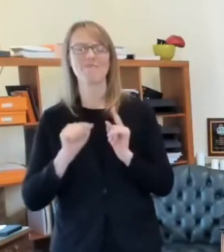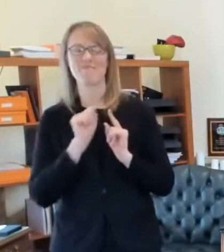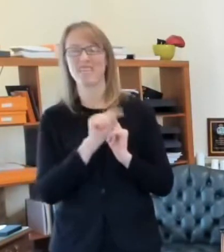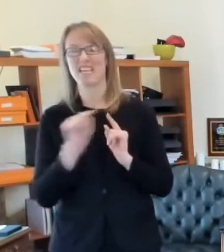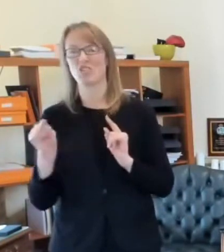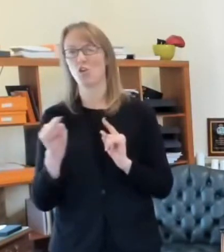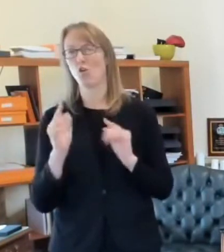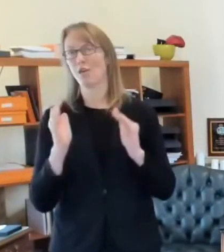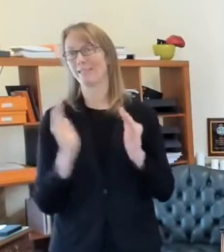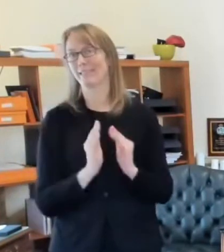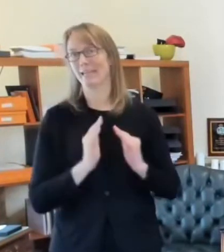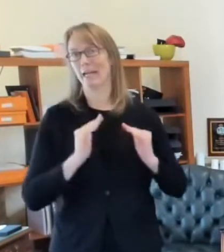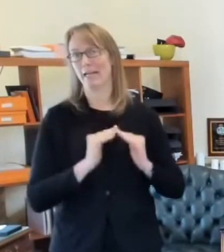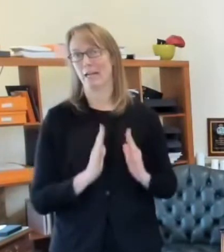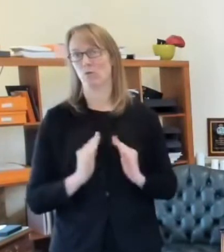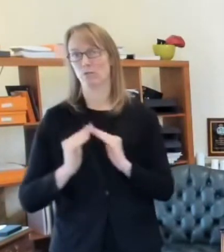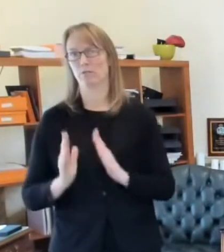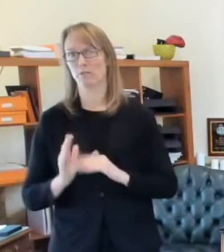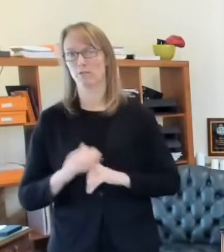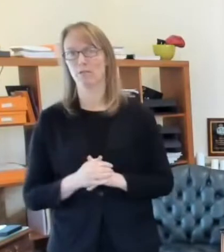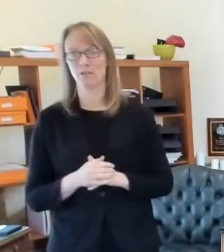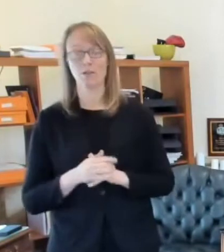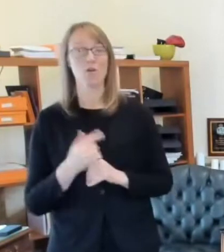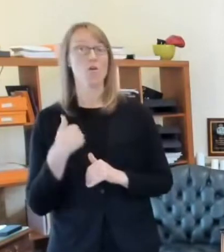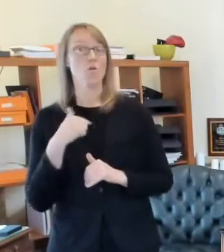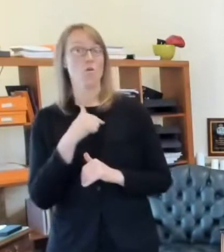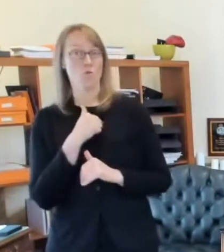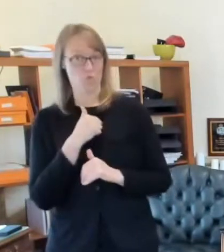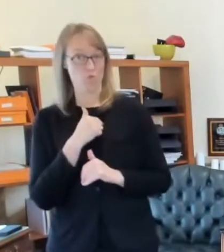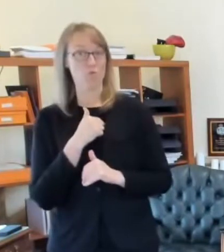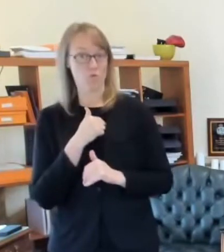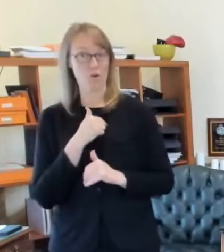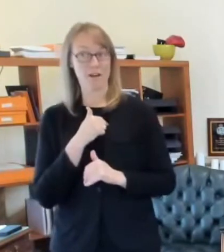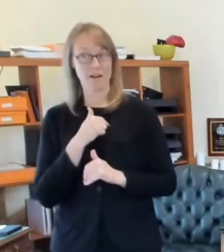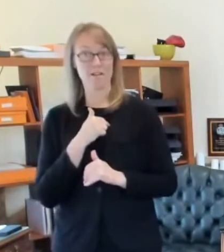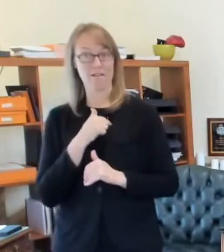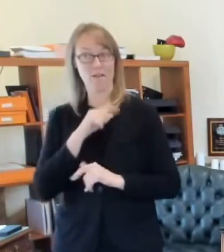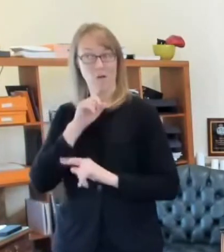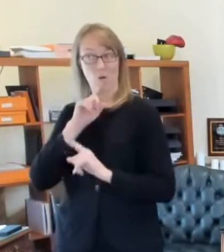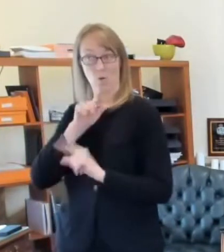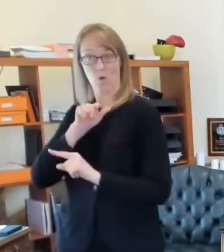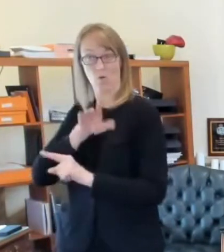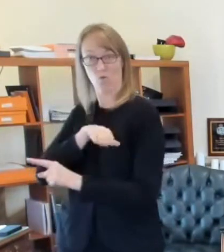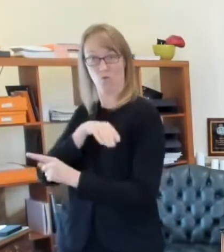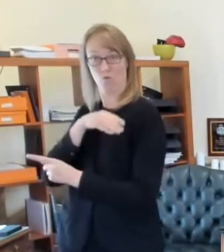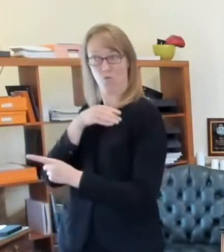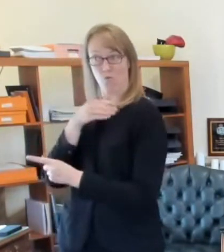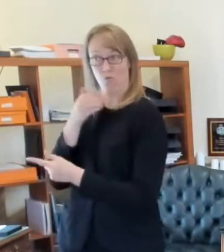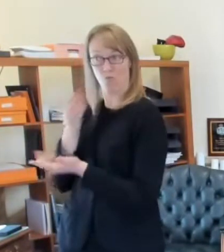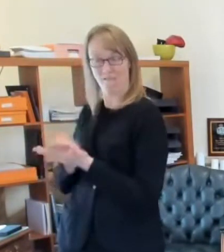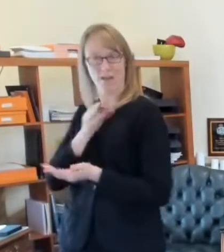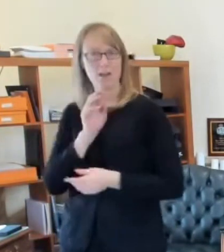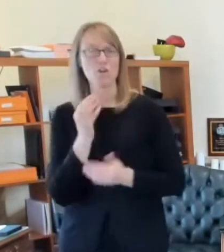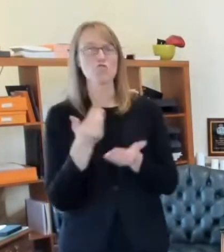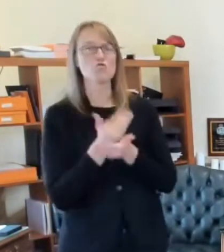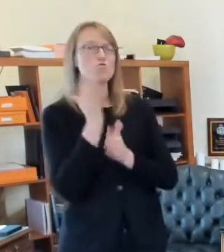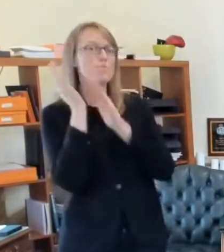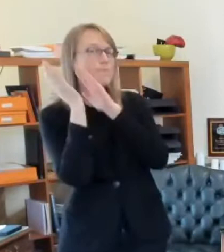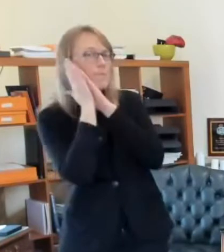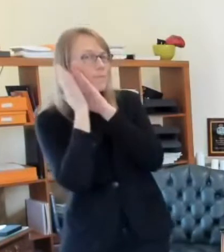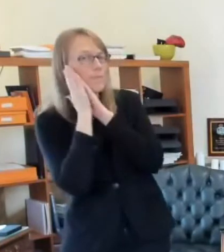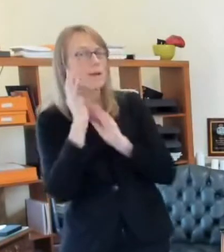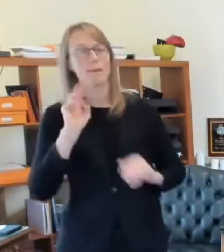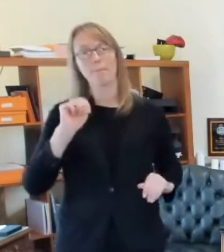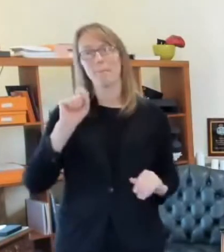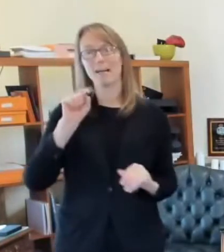that. New mattresses are in. They're not at the site yet. But so we're going to be